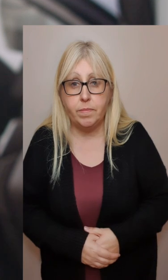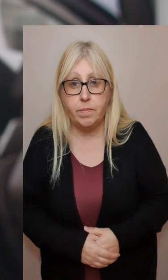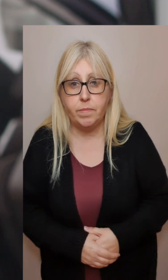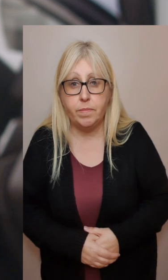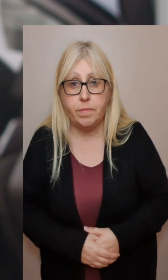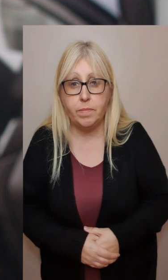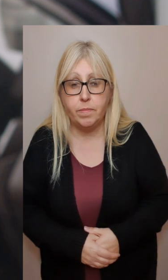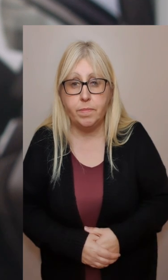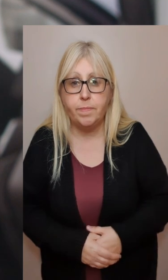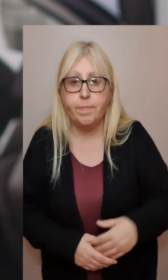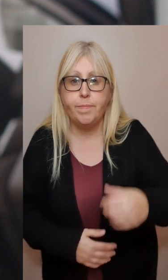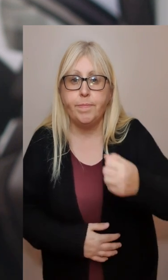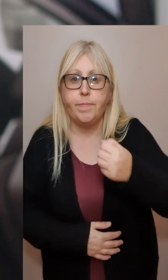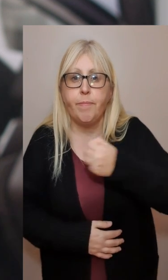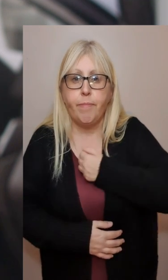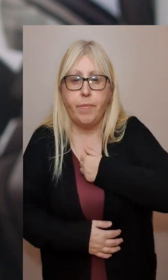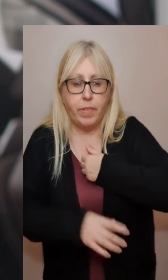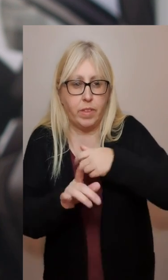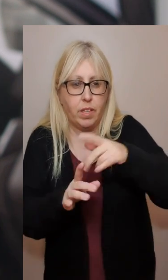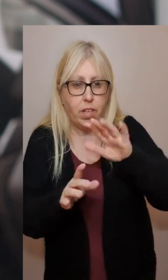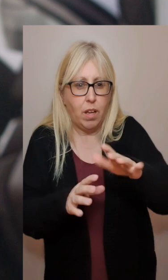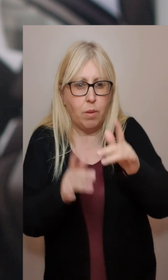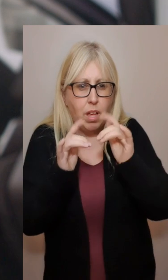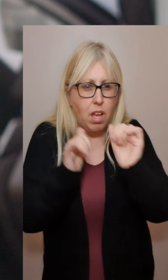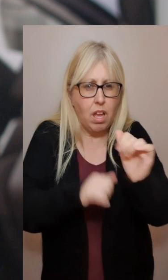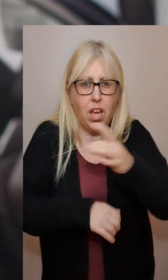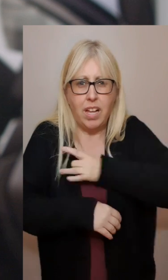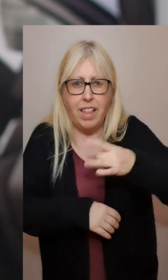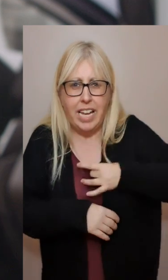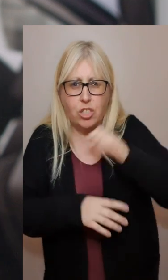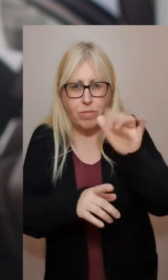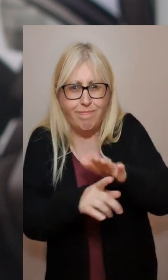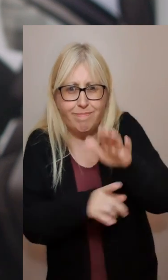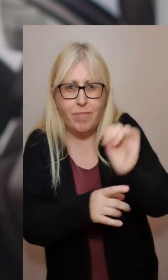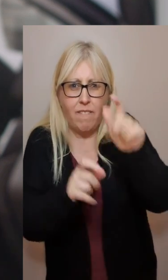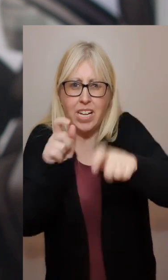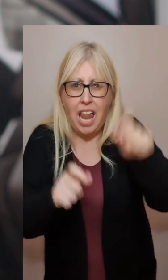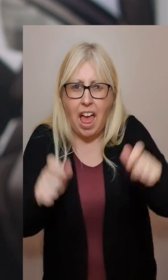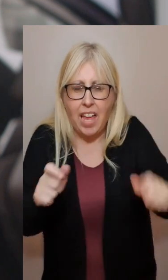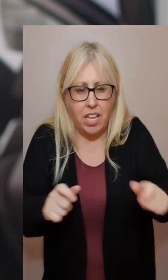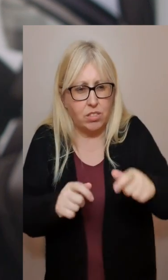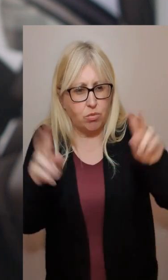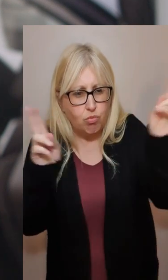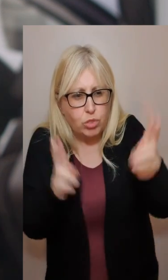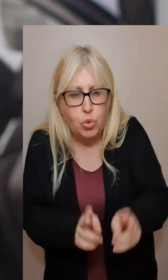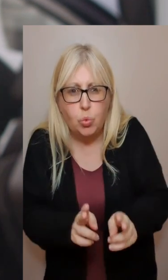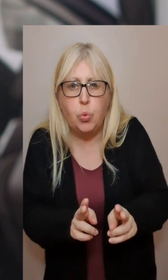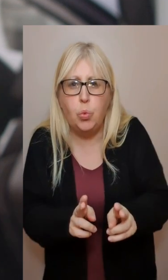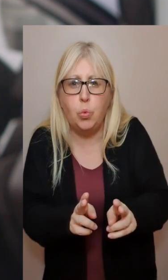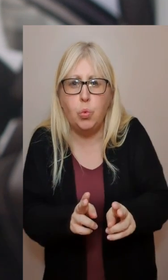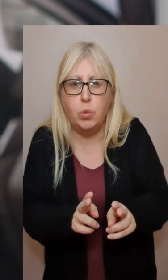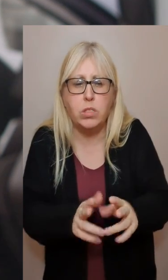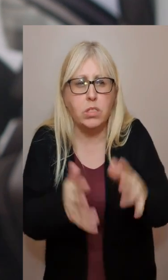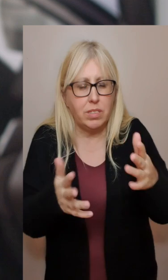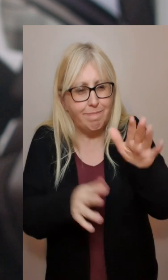Apprehension of the clients is quite common, and we do find our clinicians particularly are quite skilled at reducing that apprehension and putting you